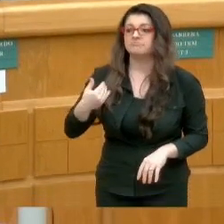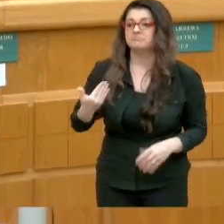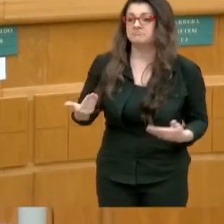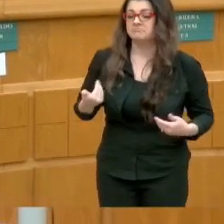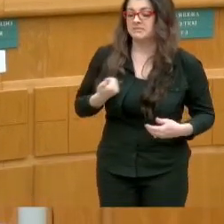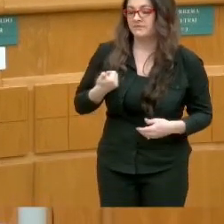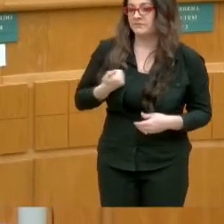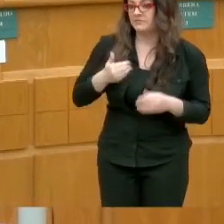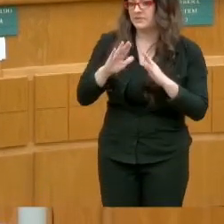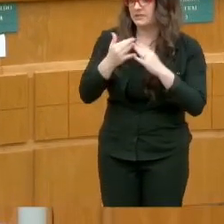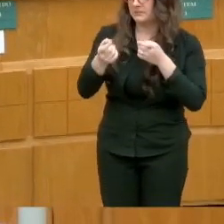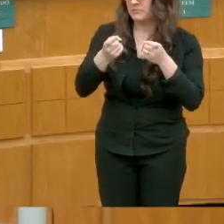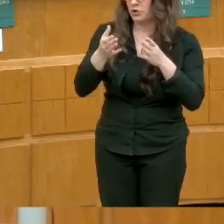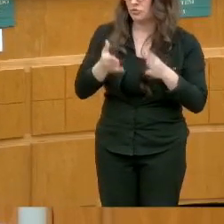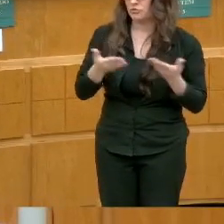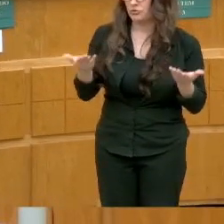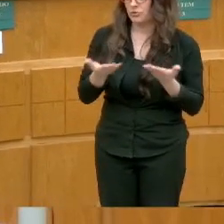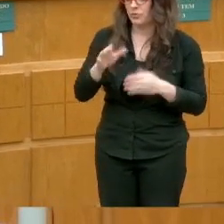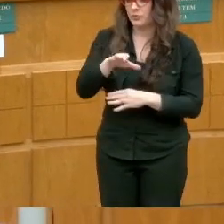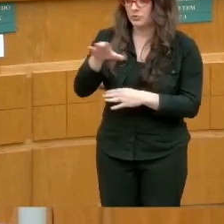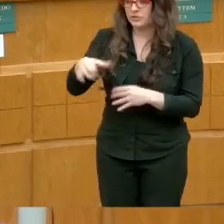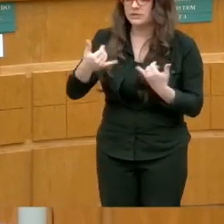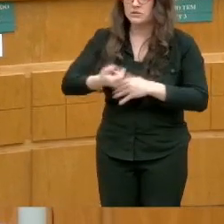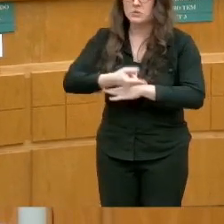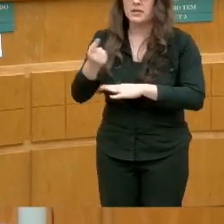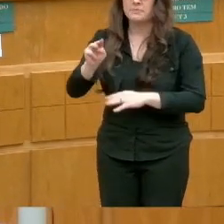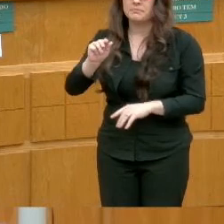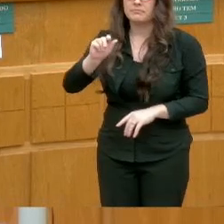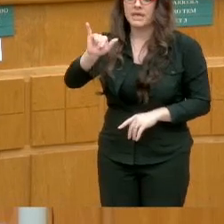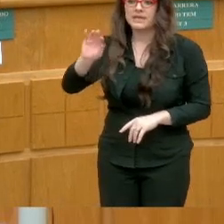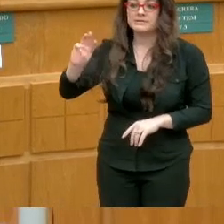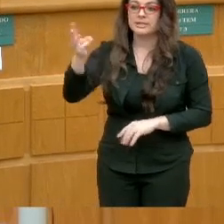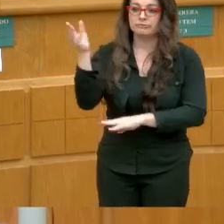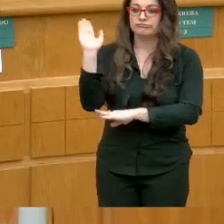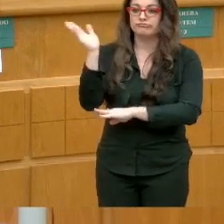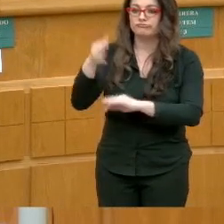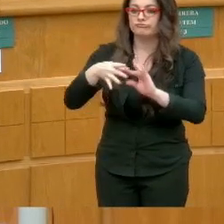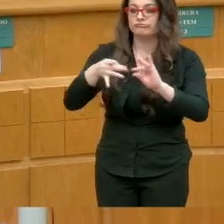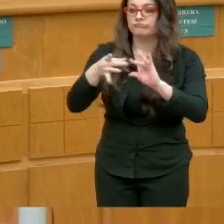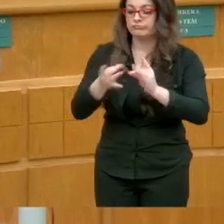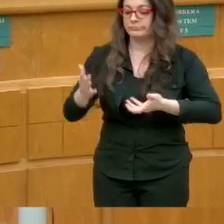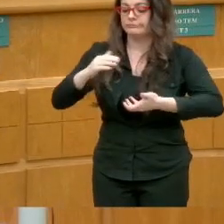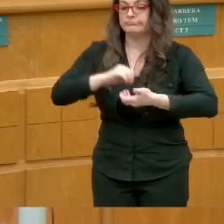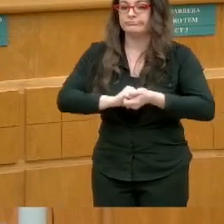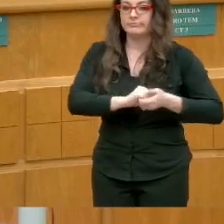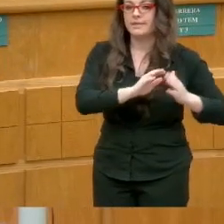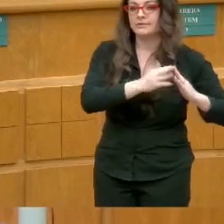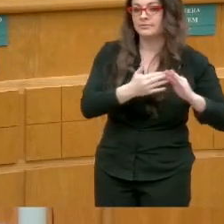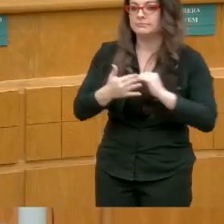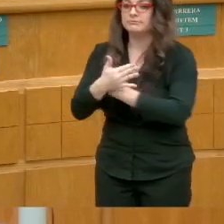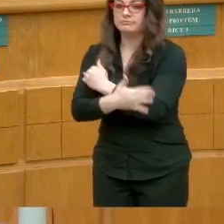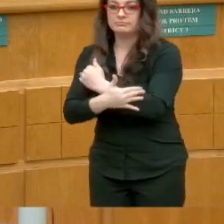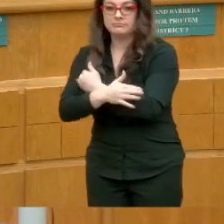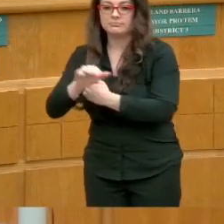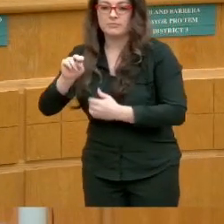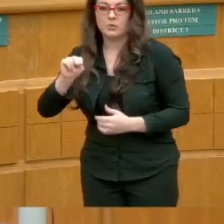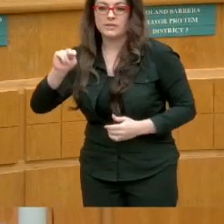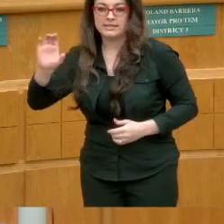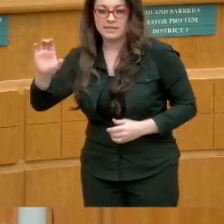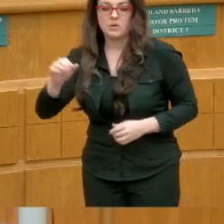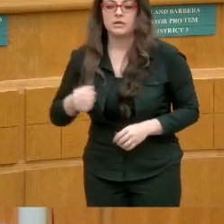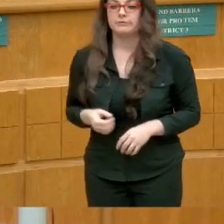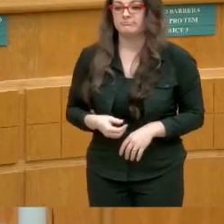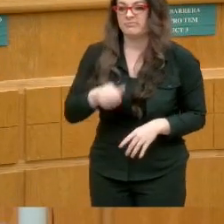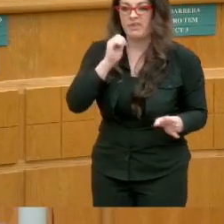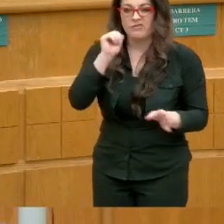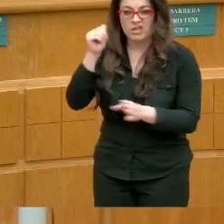press briefing for today, May 6th. This is a joint Nueces County, City of Corpus Christi press briefing on COVID-19. We do these